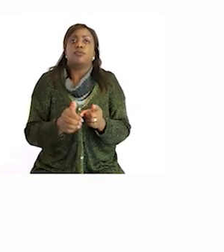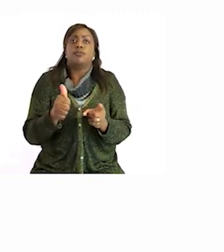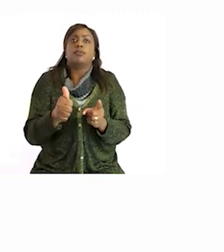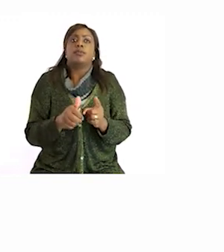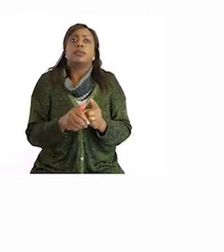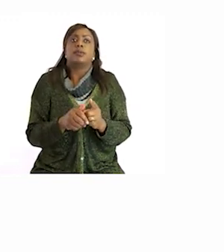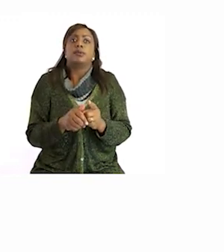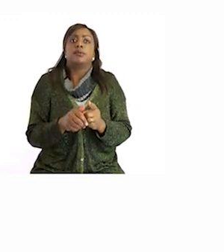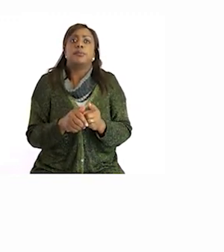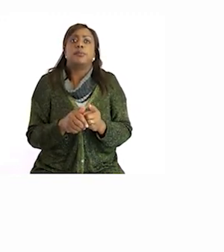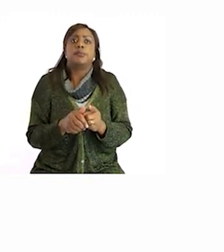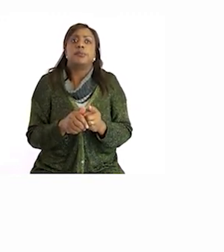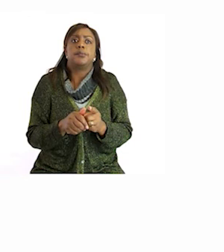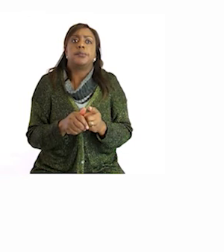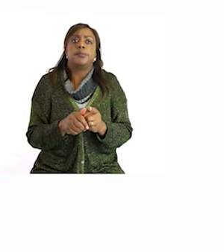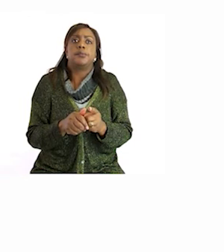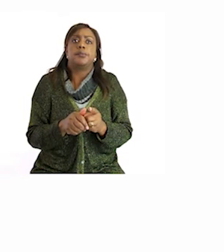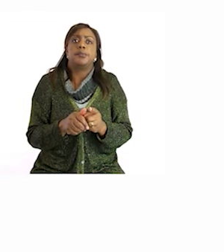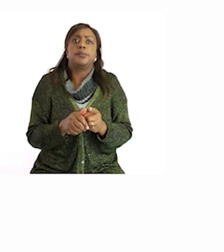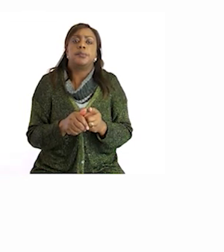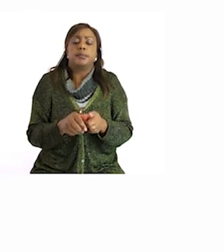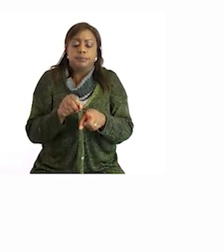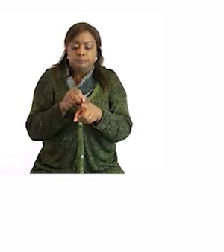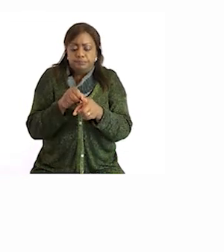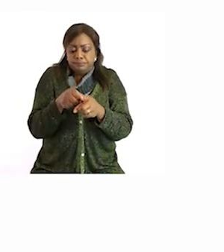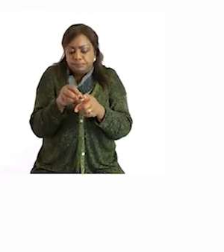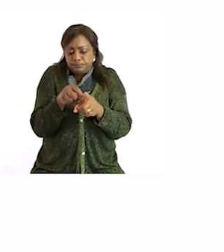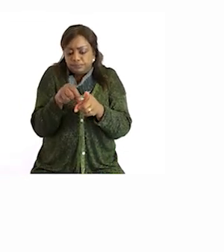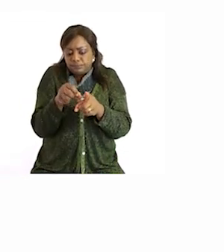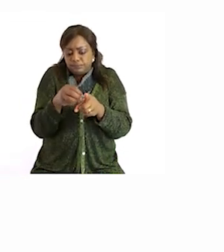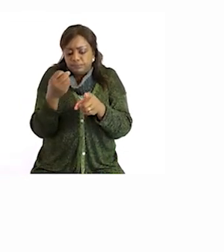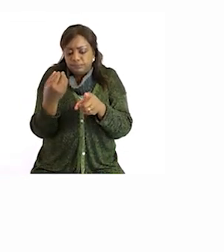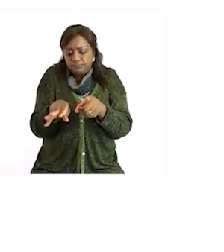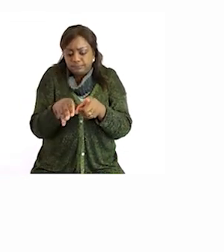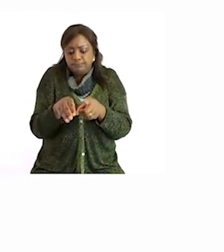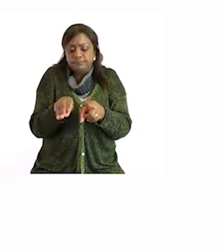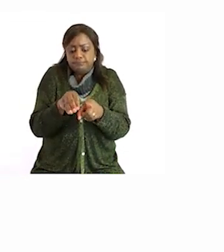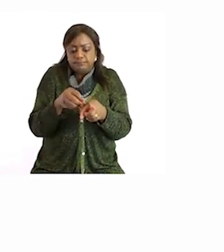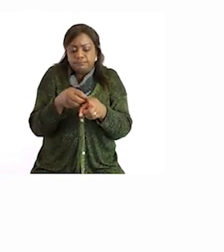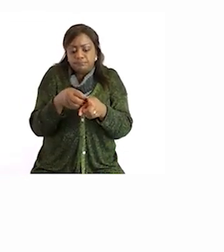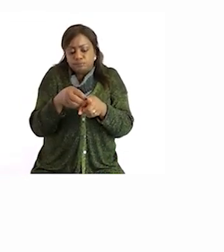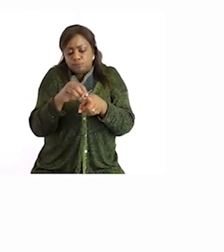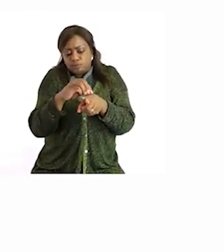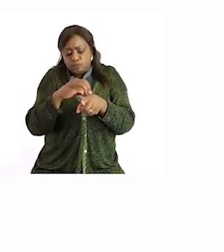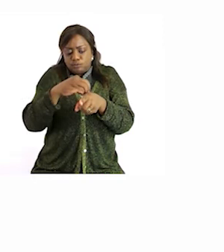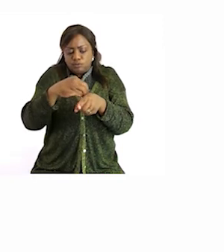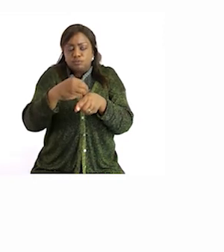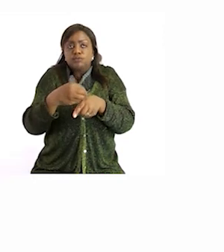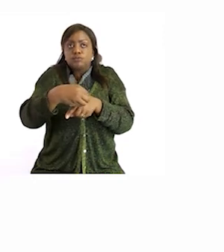And once they have been produced, then the sperm cells and hormones must travel through the vas deferens